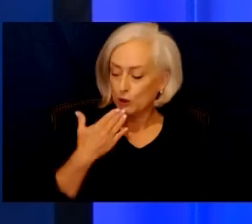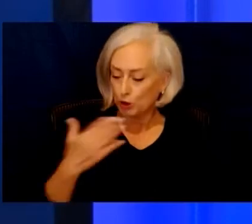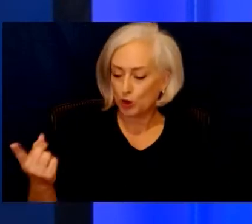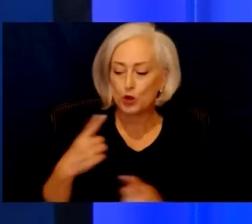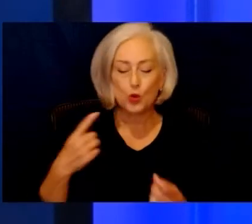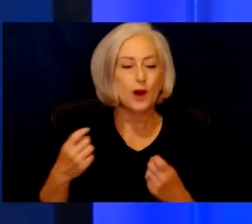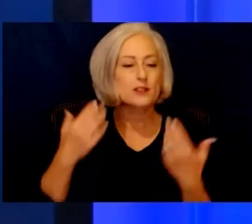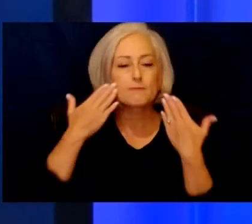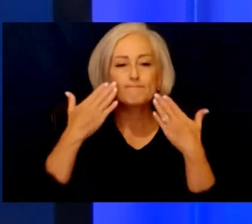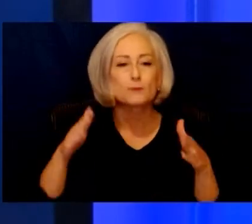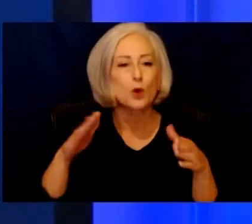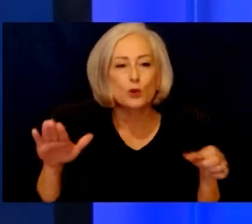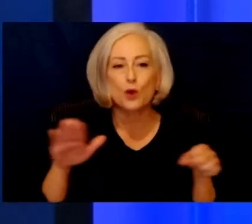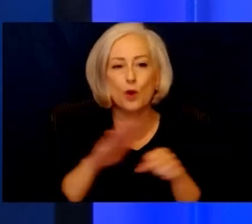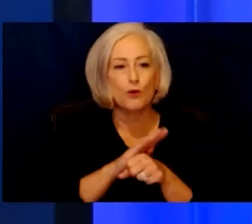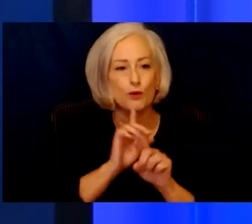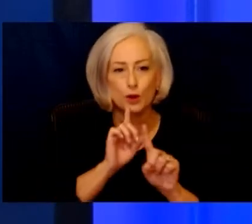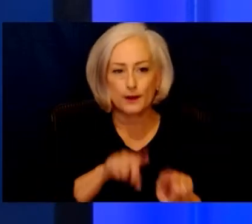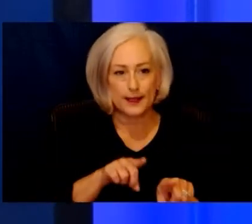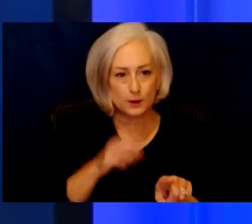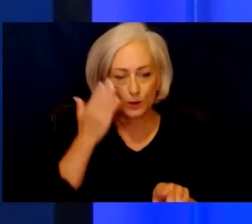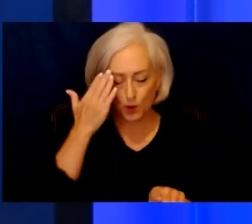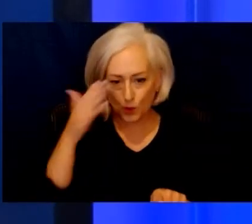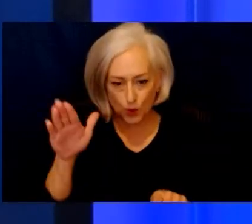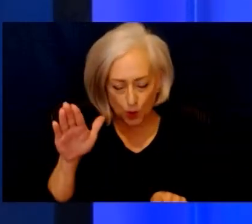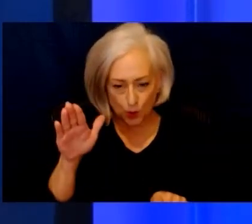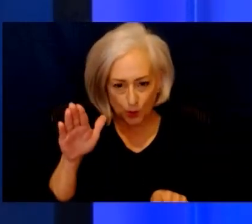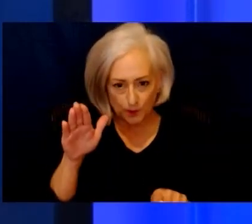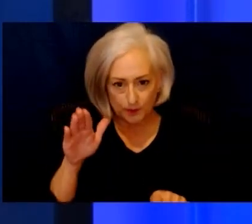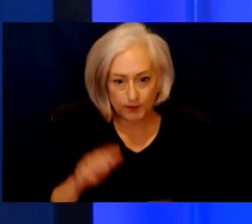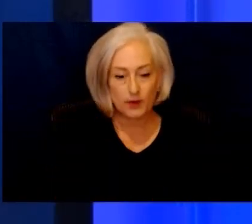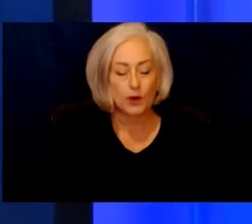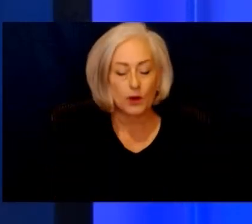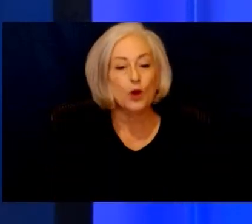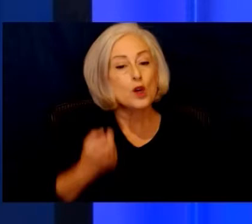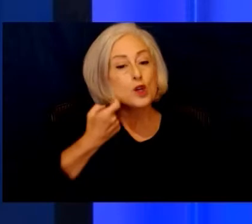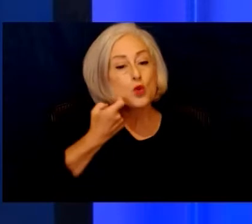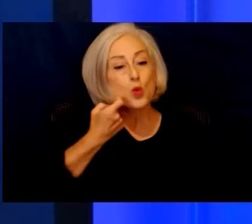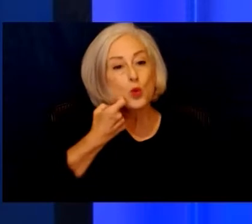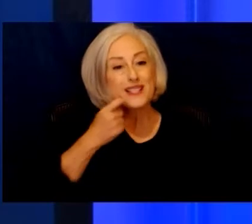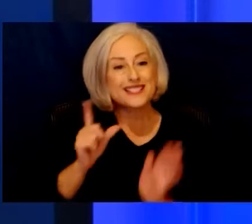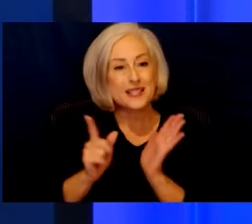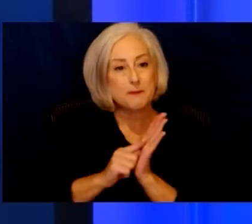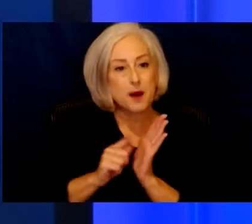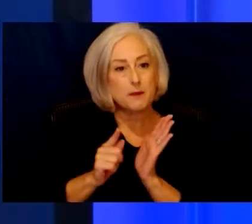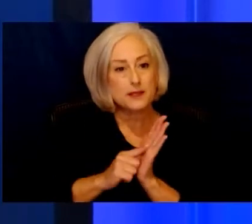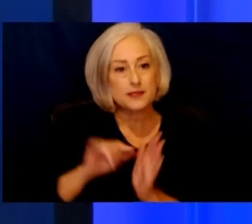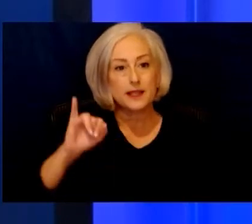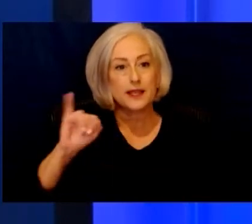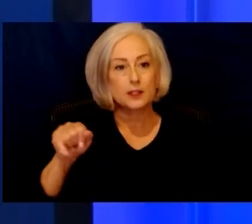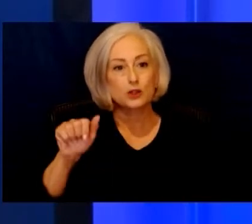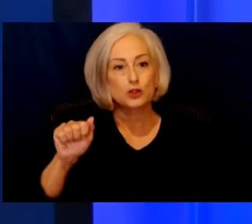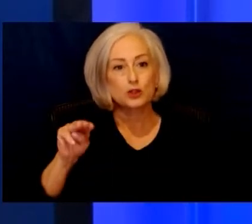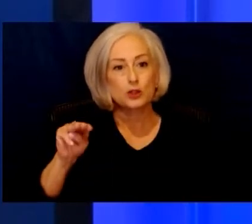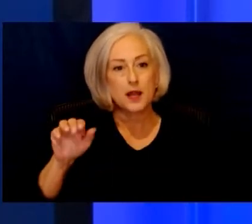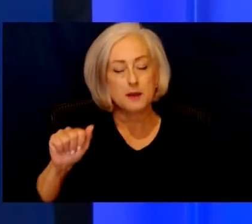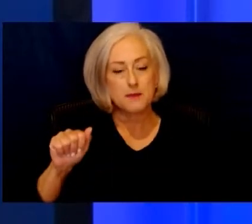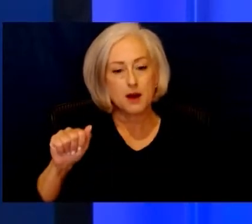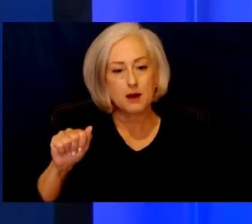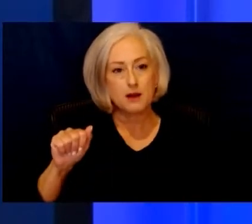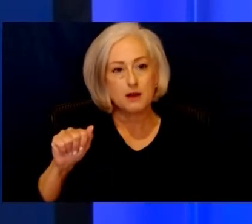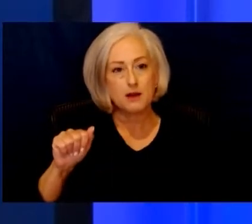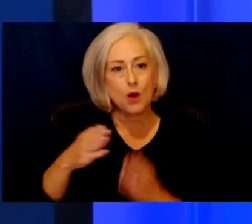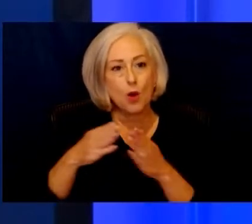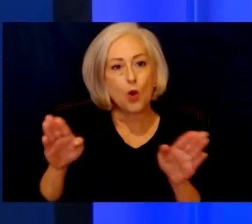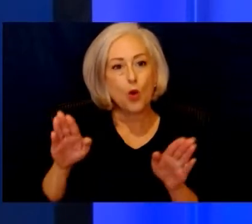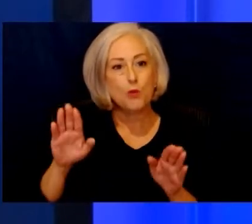First of all, what we do know, there was a recent publication, I think it was out of JAMA Open Network, which looked at people who were